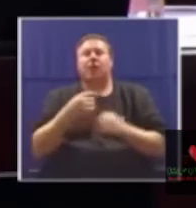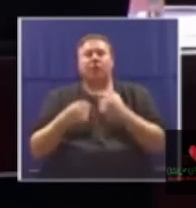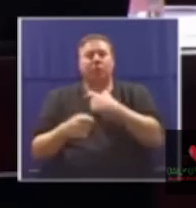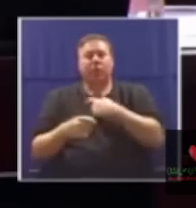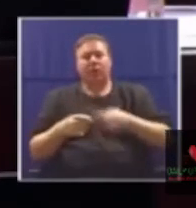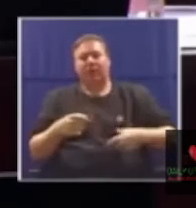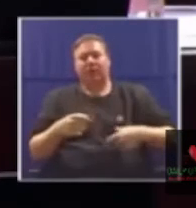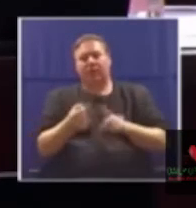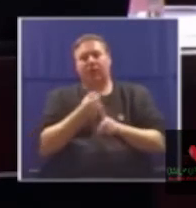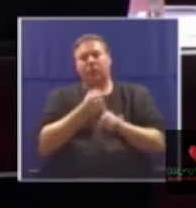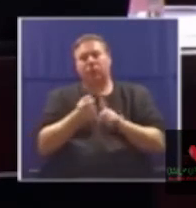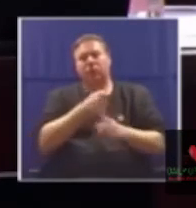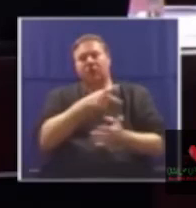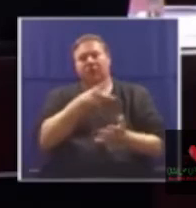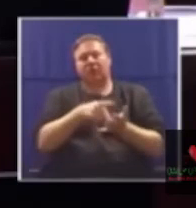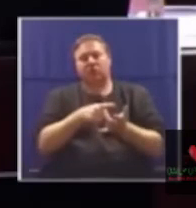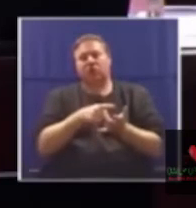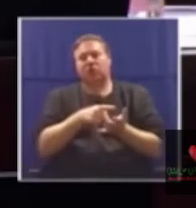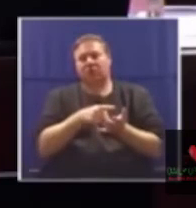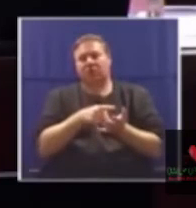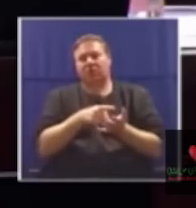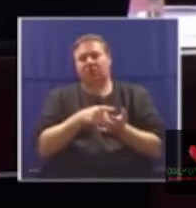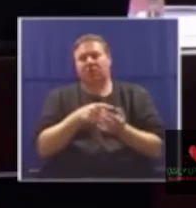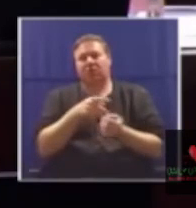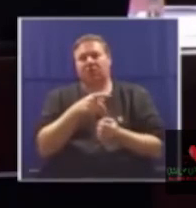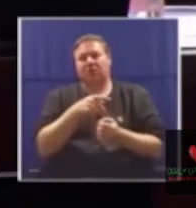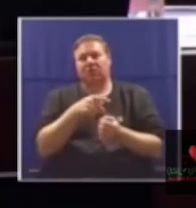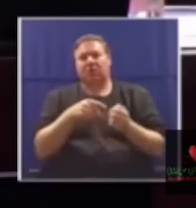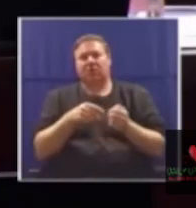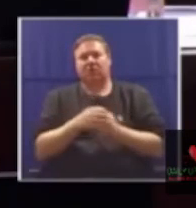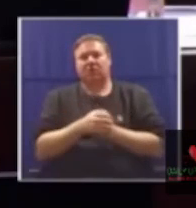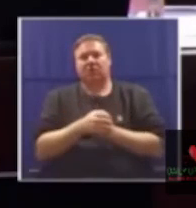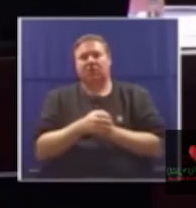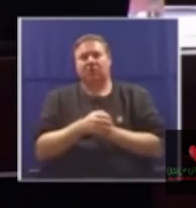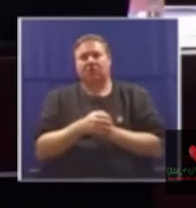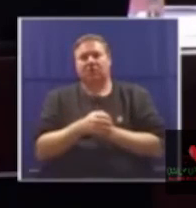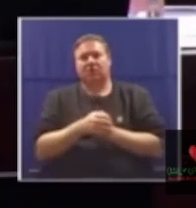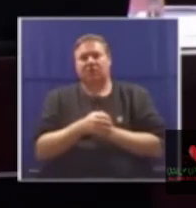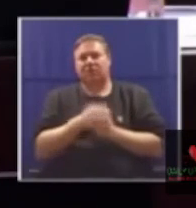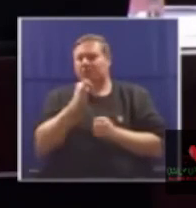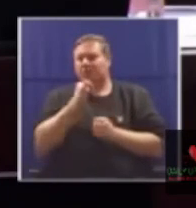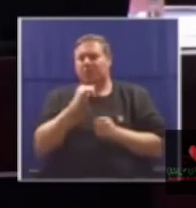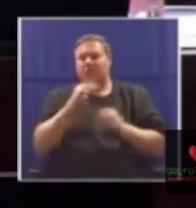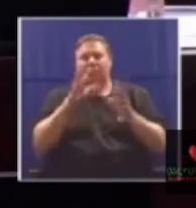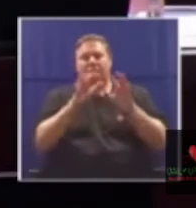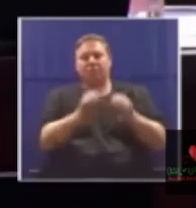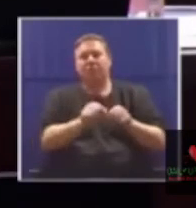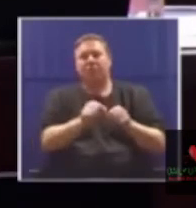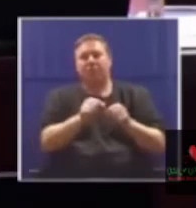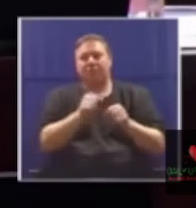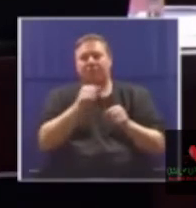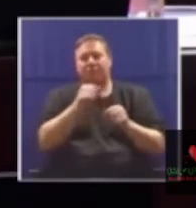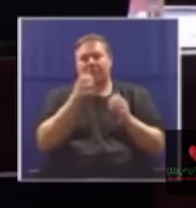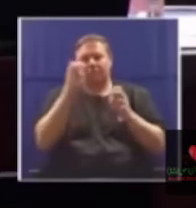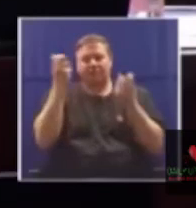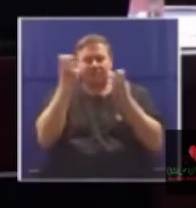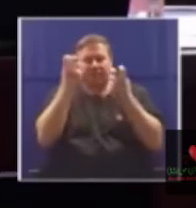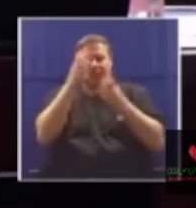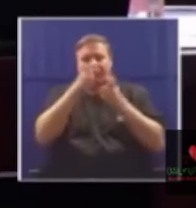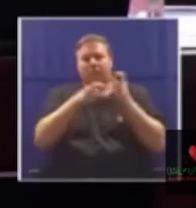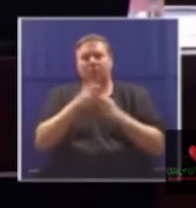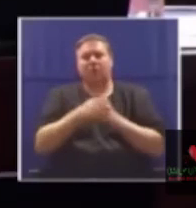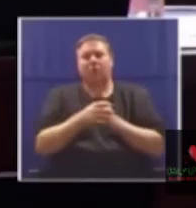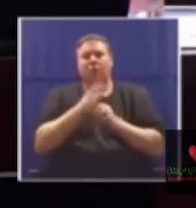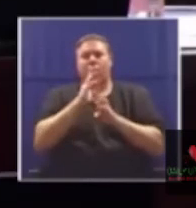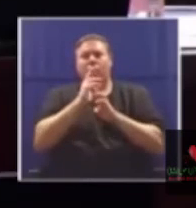have the matter investigated and seeking the assistance of the Namibian president to apprehend a suspect. And that report,